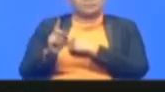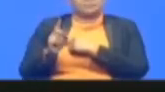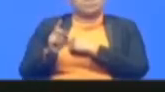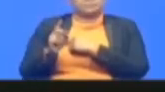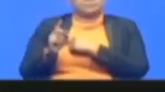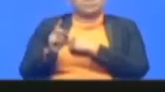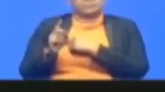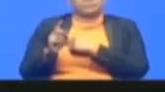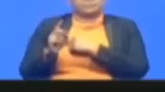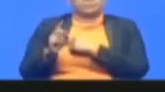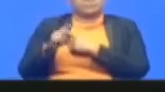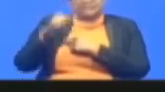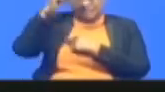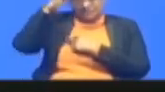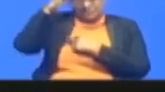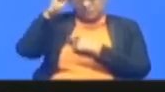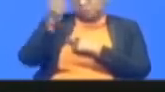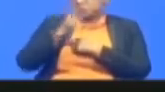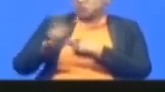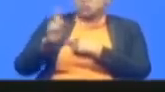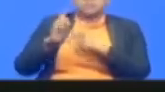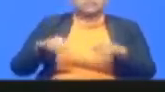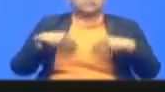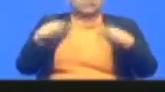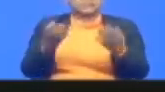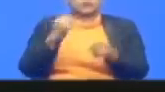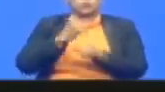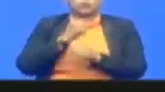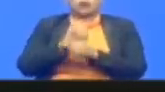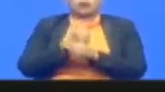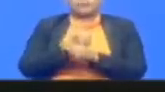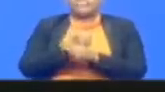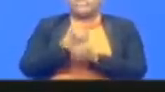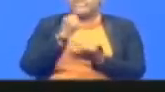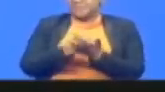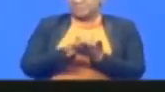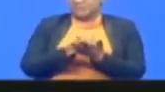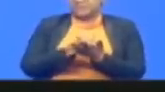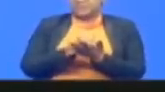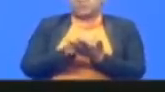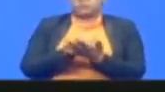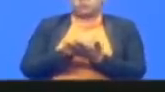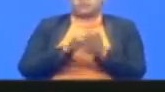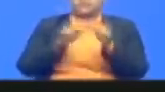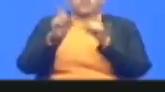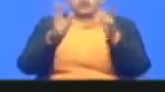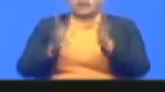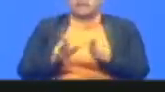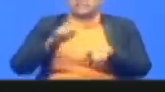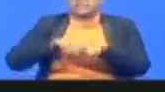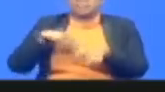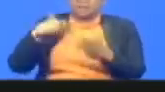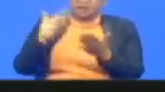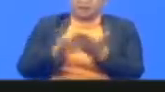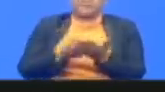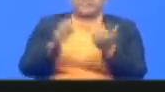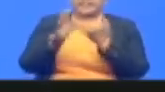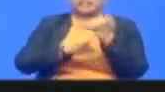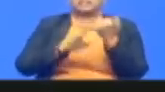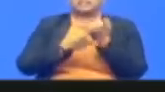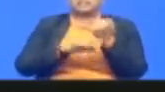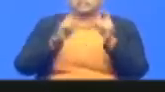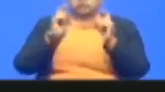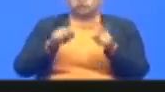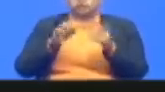Now the government will not be issuing work permits to foreign nationals upon arrival in the country. They will be required to